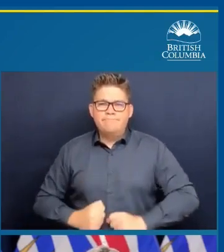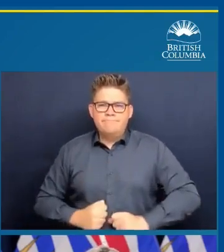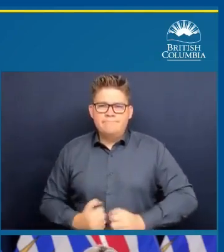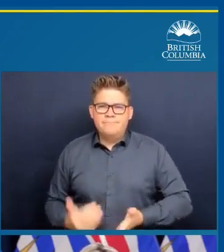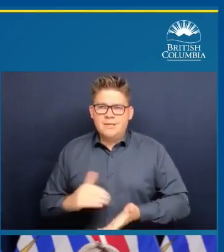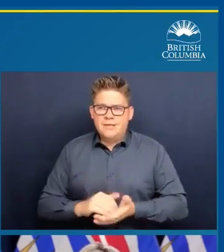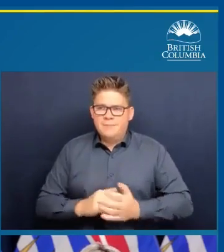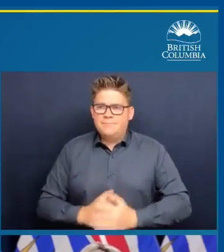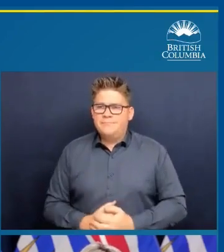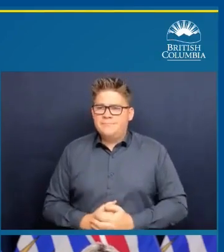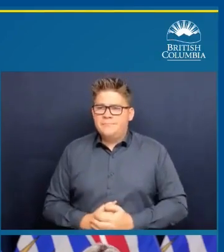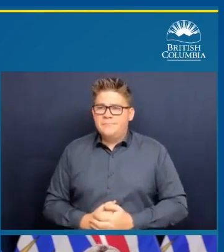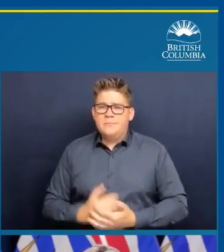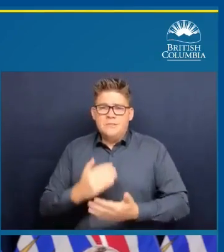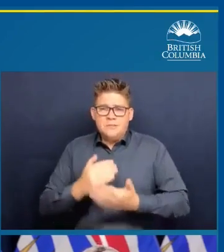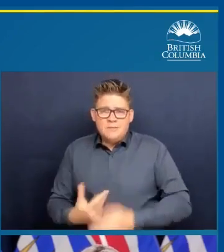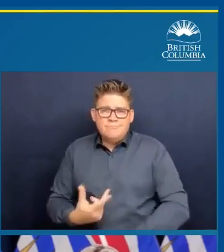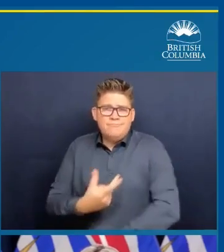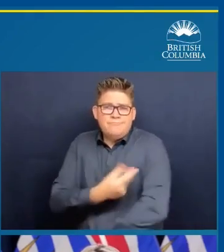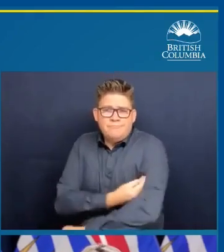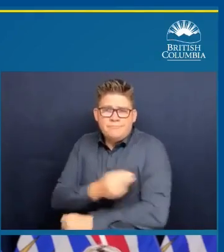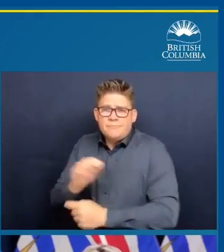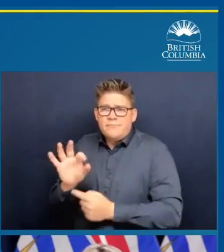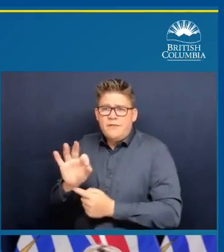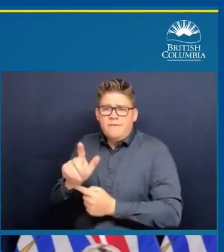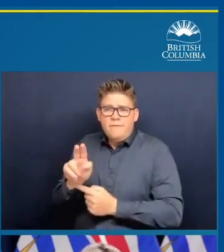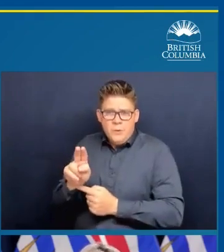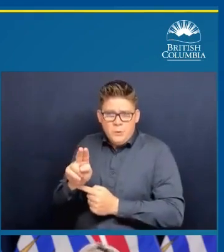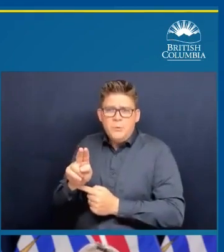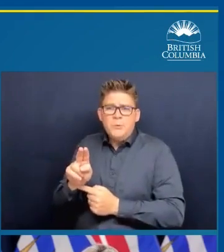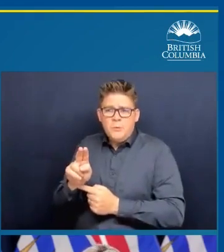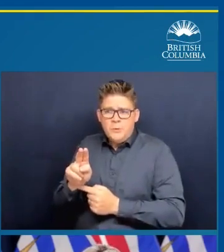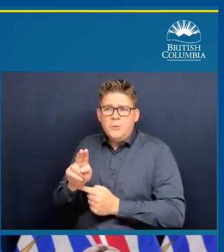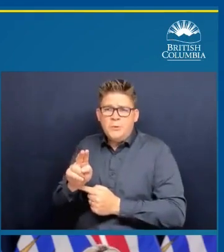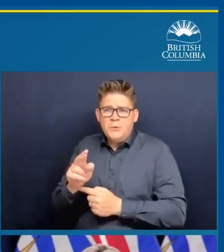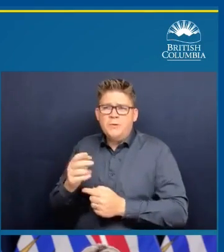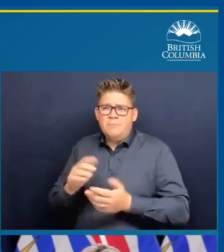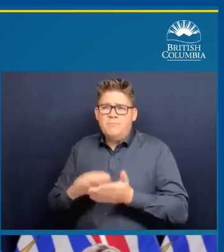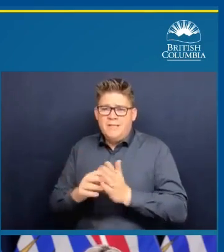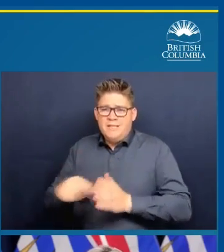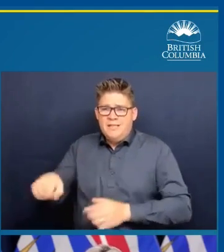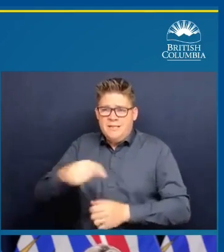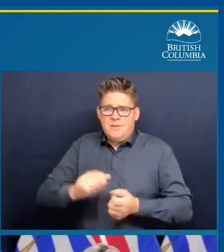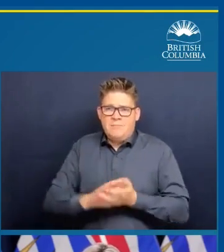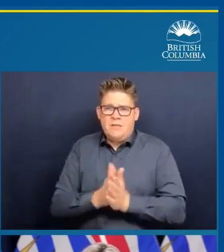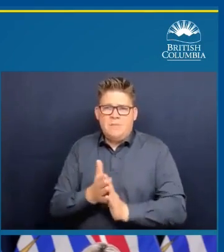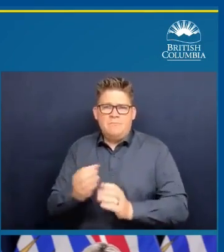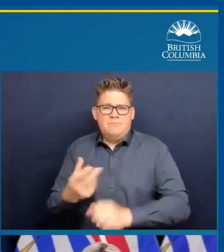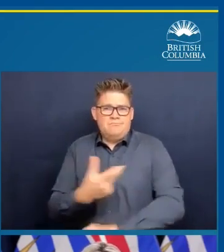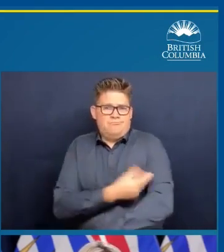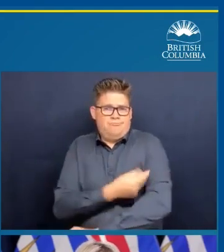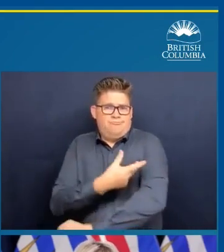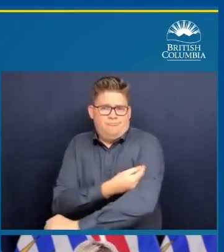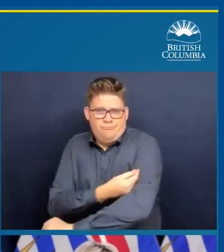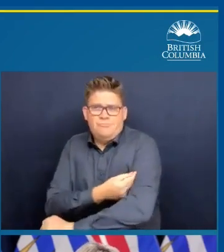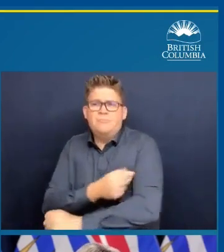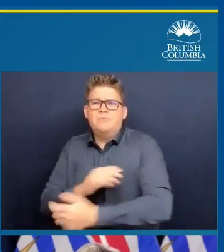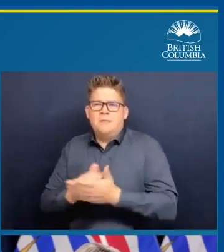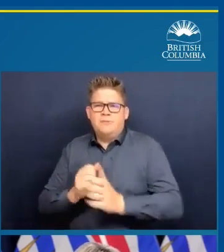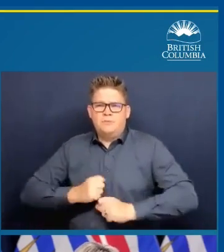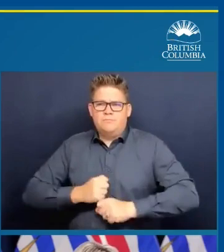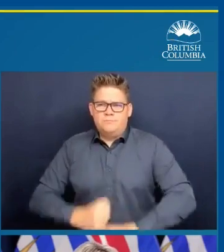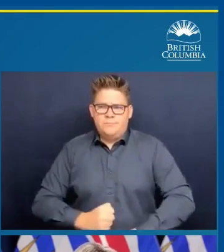So we know from the seroprevalence that about 90% of people in British Columbia have built some immunity to the virus